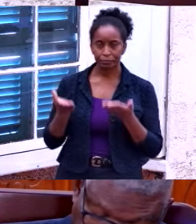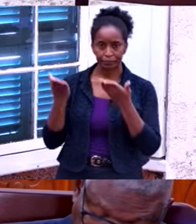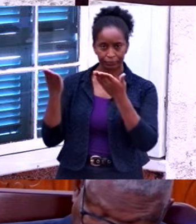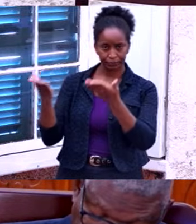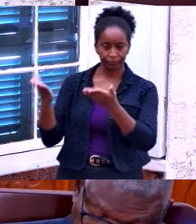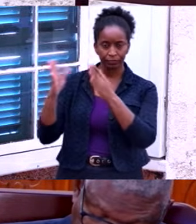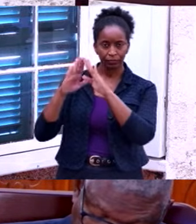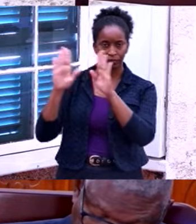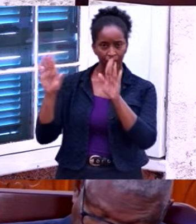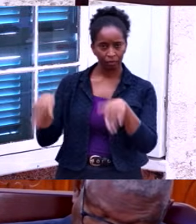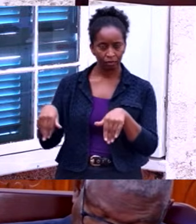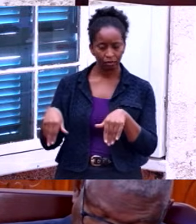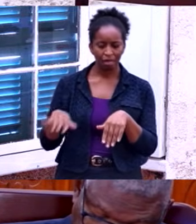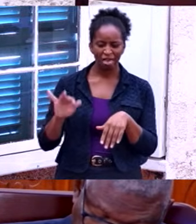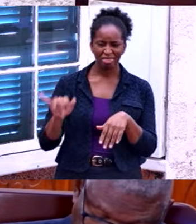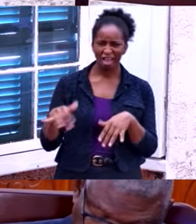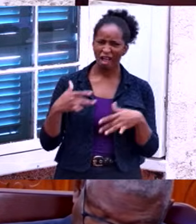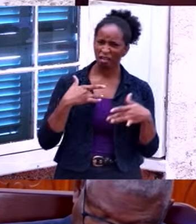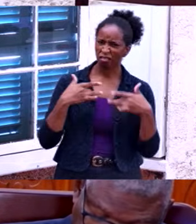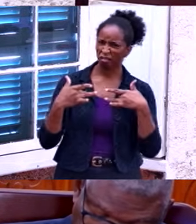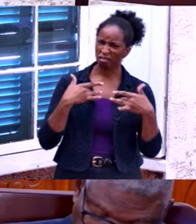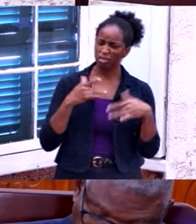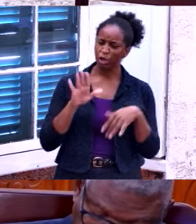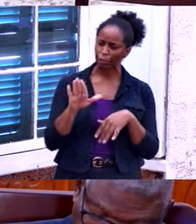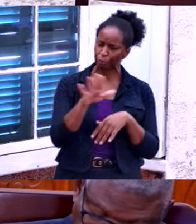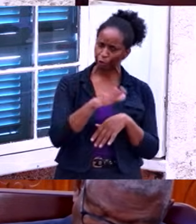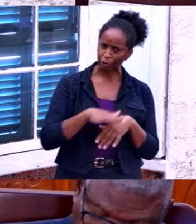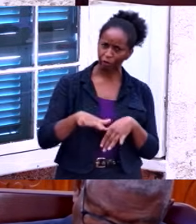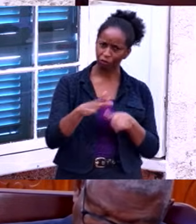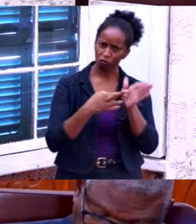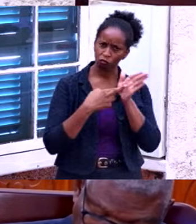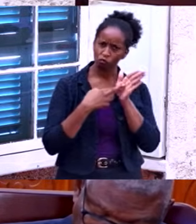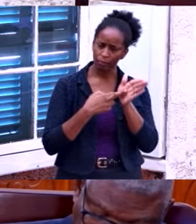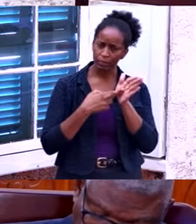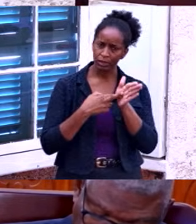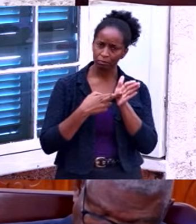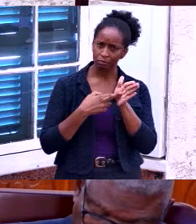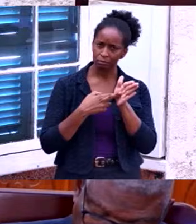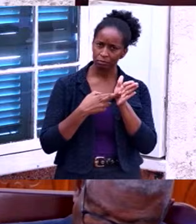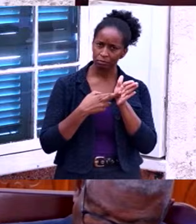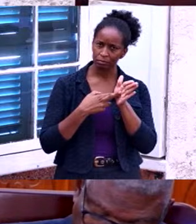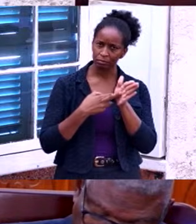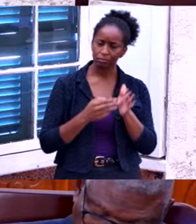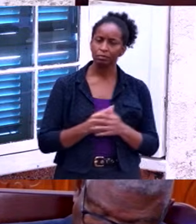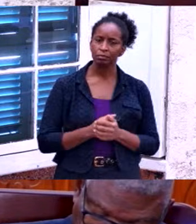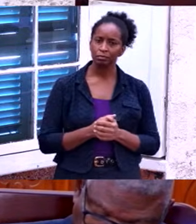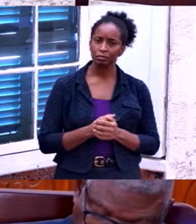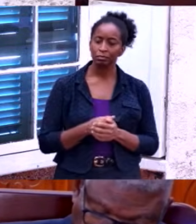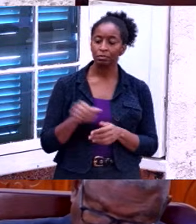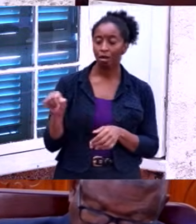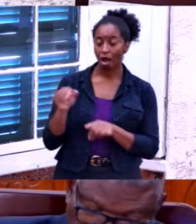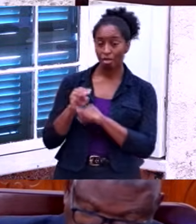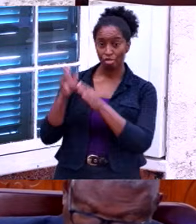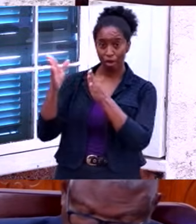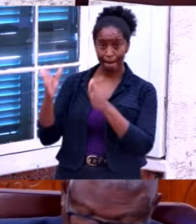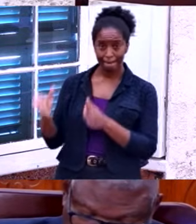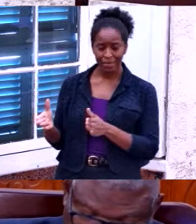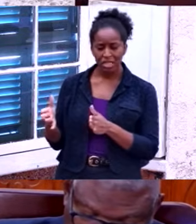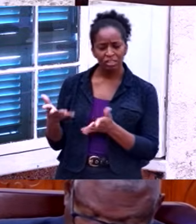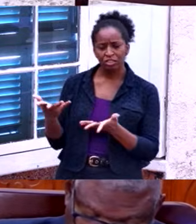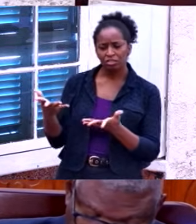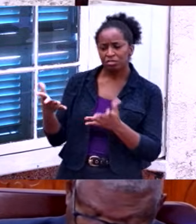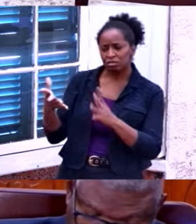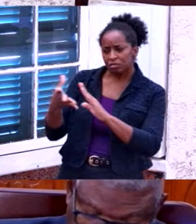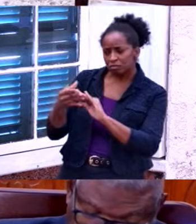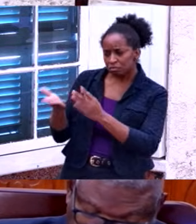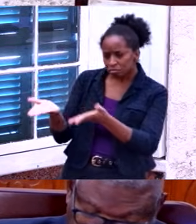their constituency, therefore challenging other ministers, challenging the government to deal